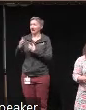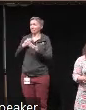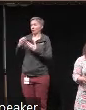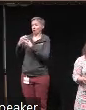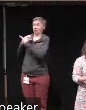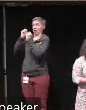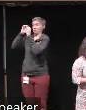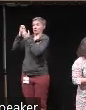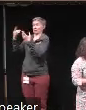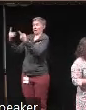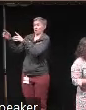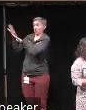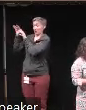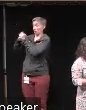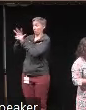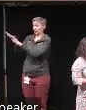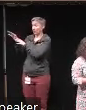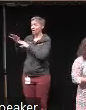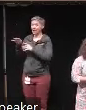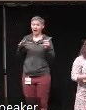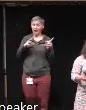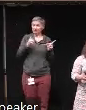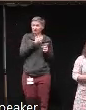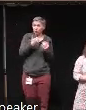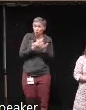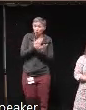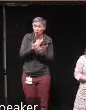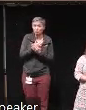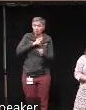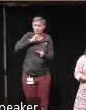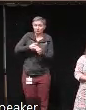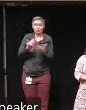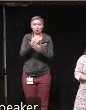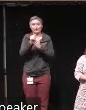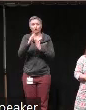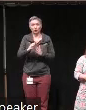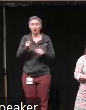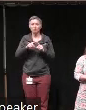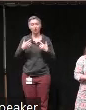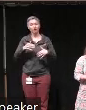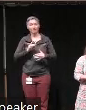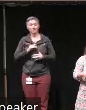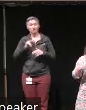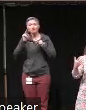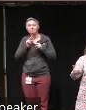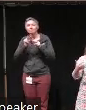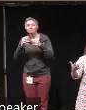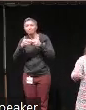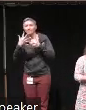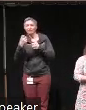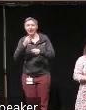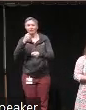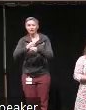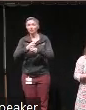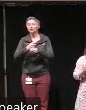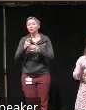and under what was then new leadership. But it's also refreshing to be able to look ahead at the next 5 years at all that we have